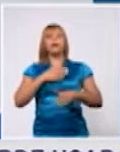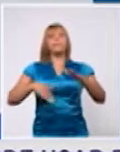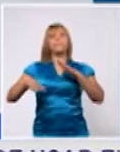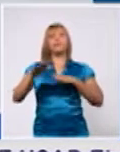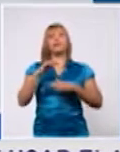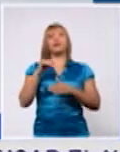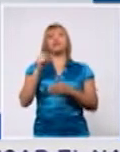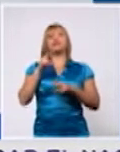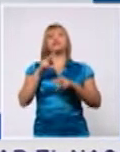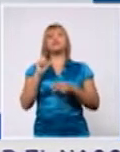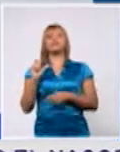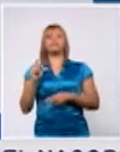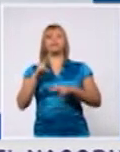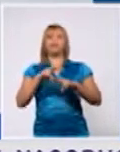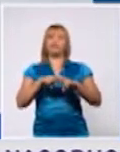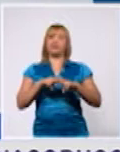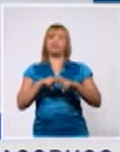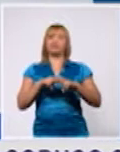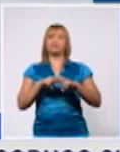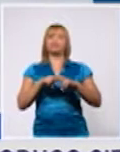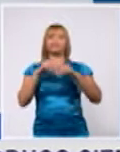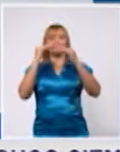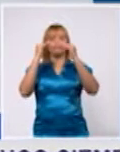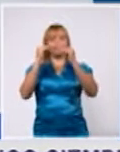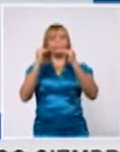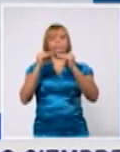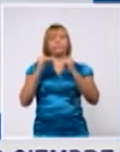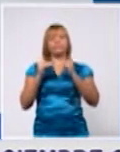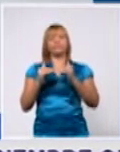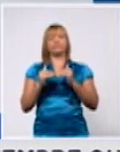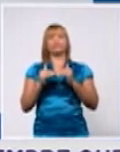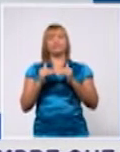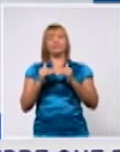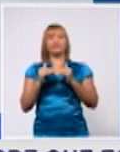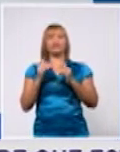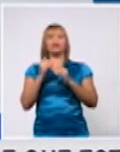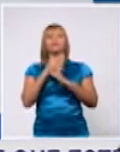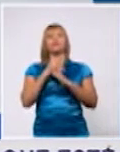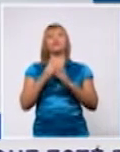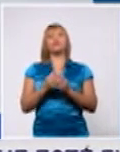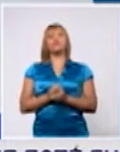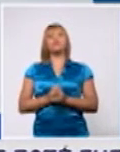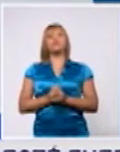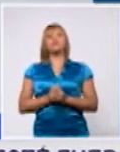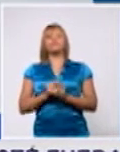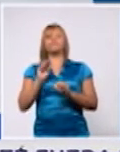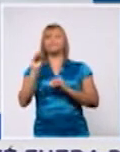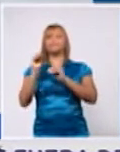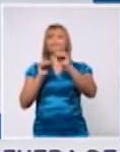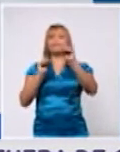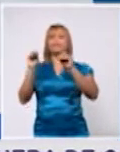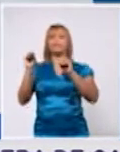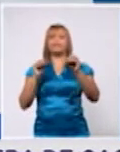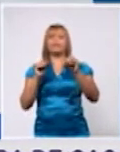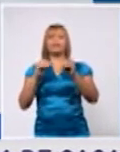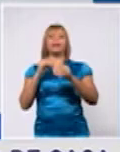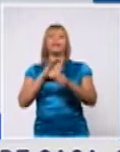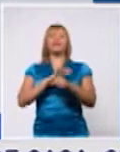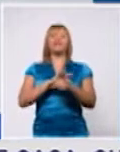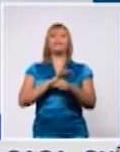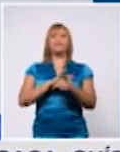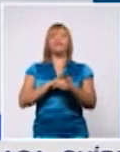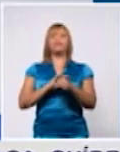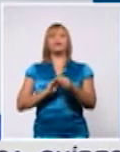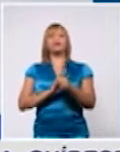4 cases from Artemisa diagnosed yesterday are from Mariel and Bauta, above